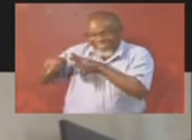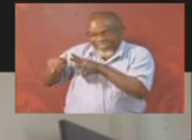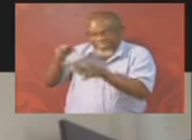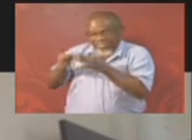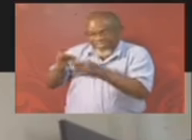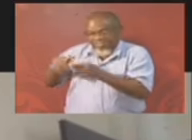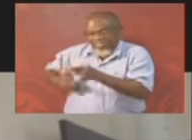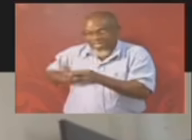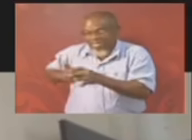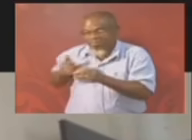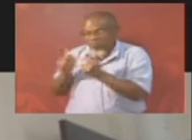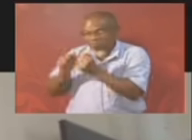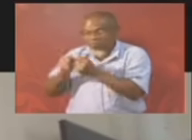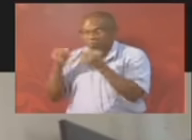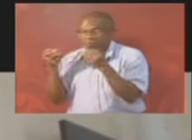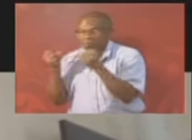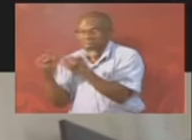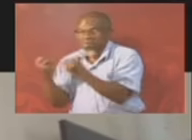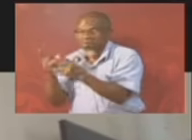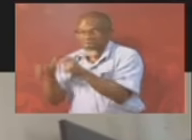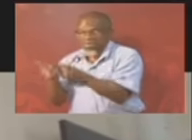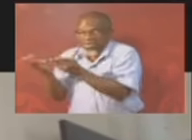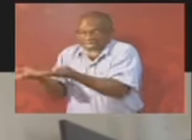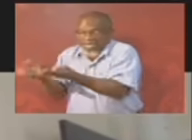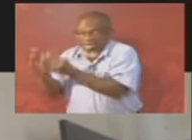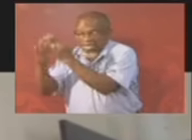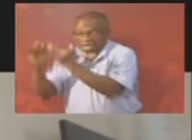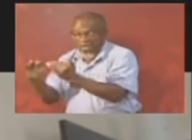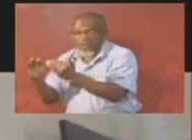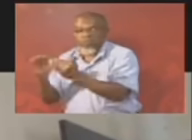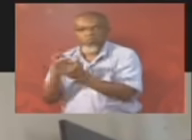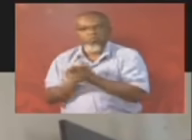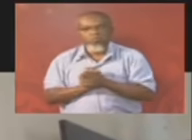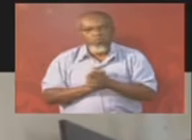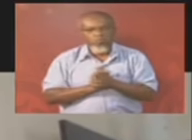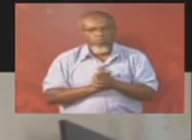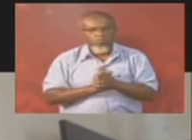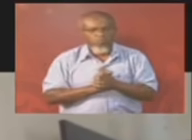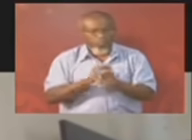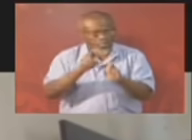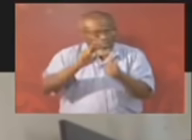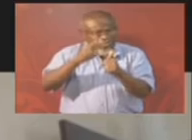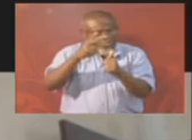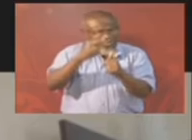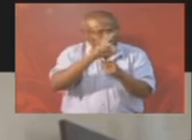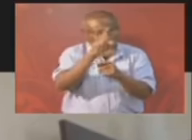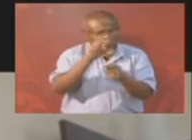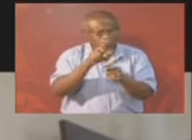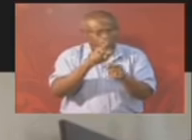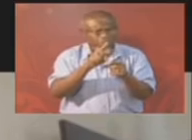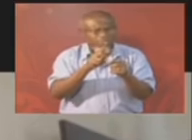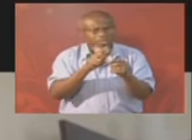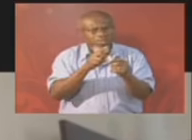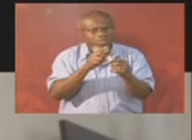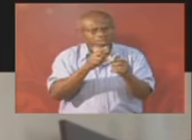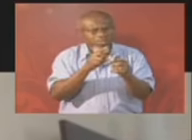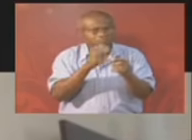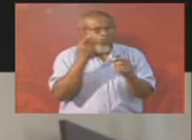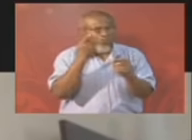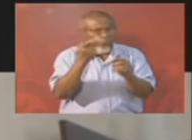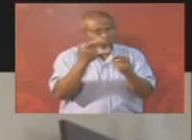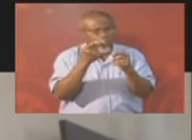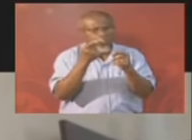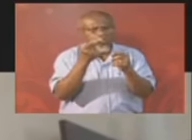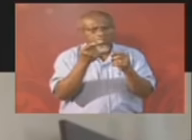that's my first question. The second question has to do with the breakdown in comorbidities. Now, usually the ministry reports